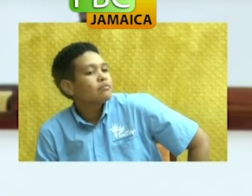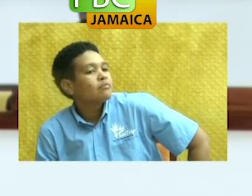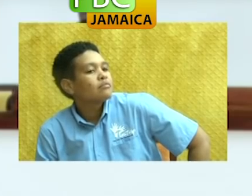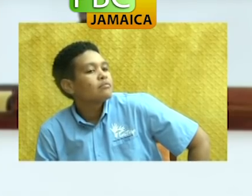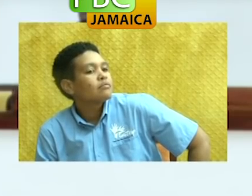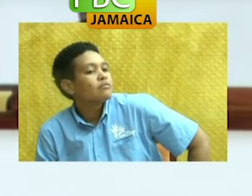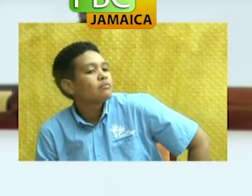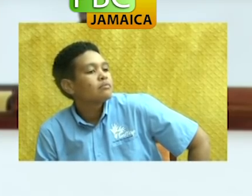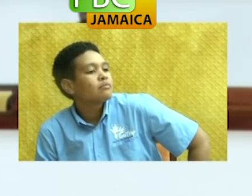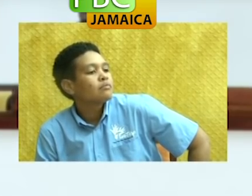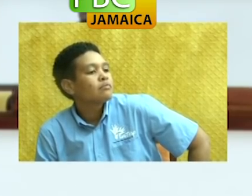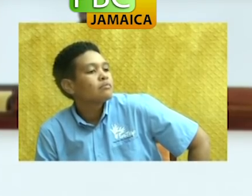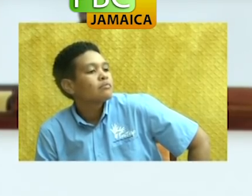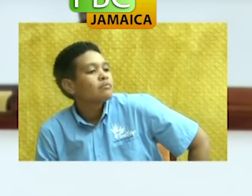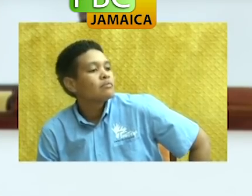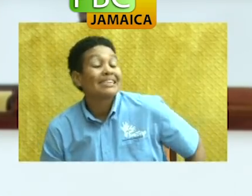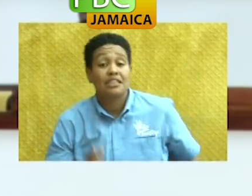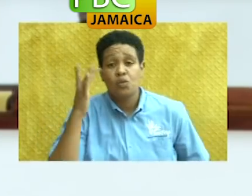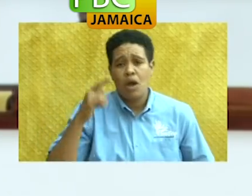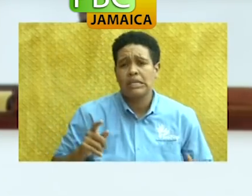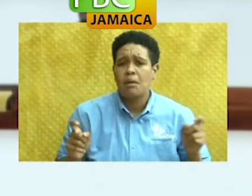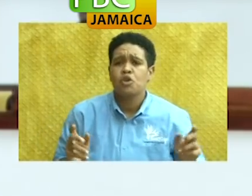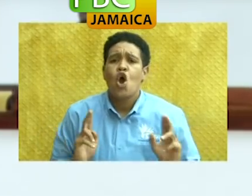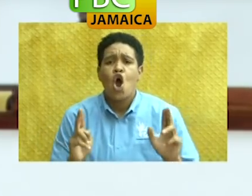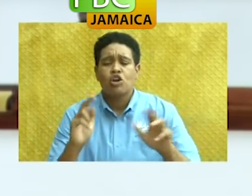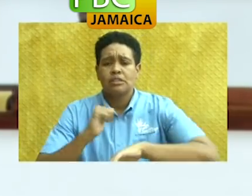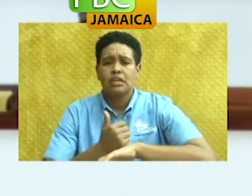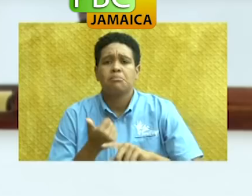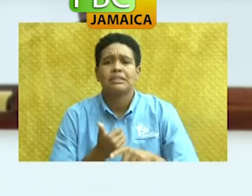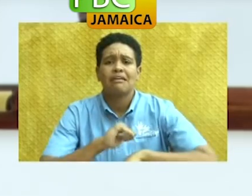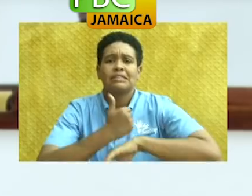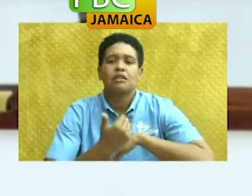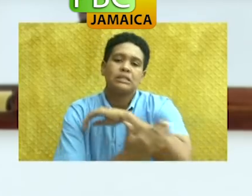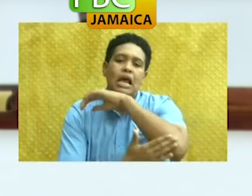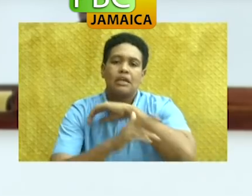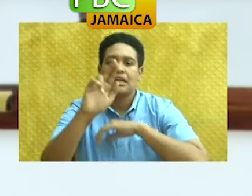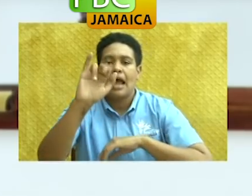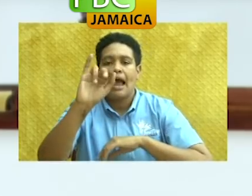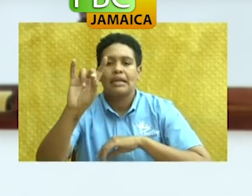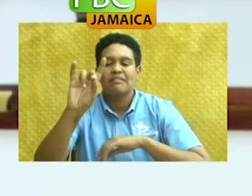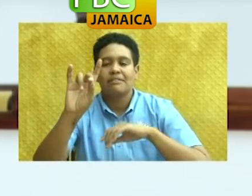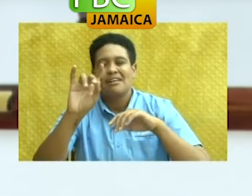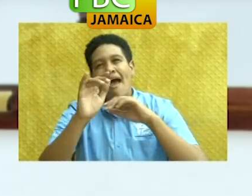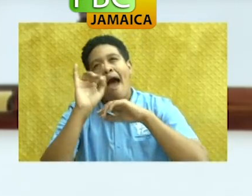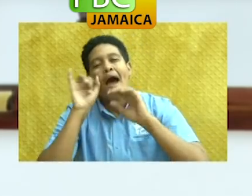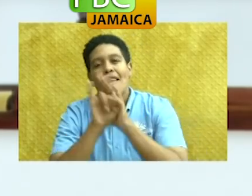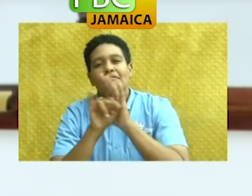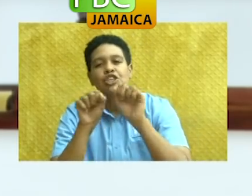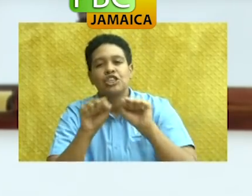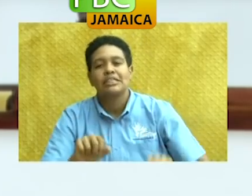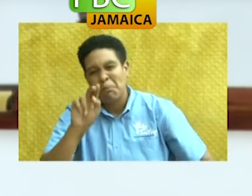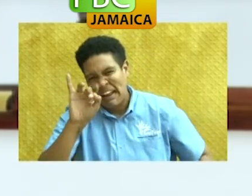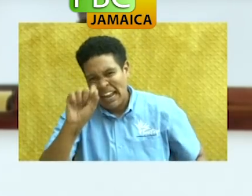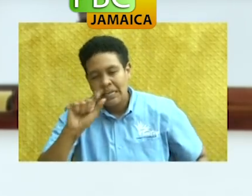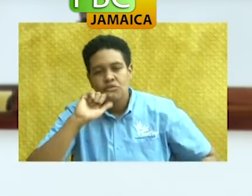why this administration is moving with speed and alacrity to establish the National Identification System. By implementing